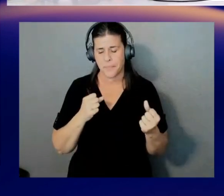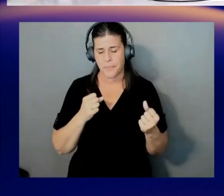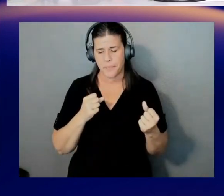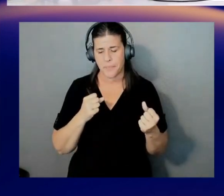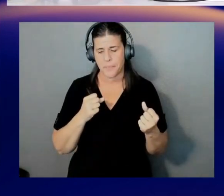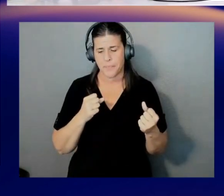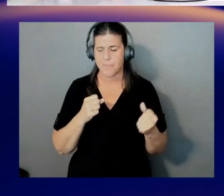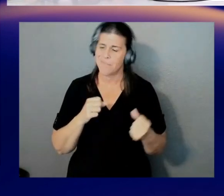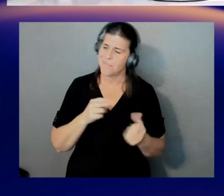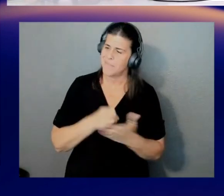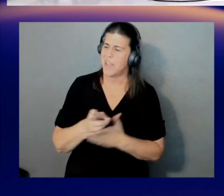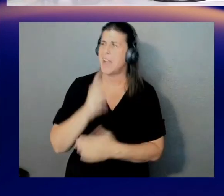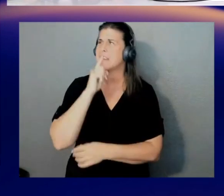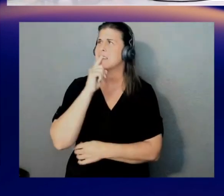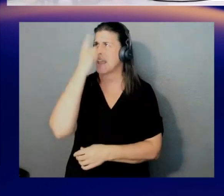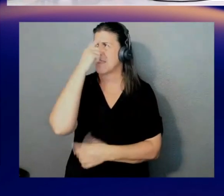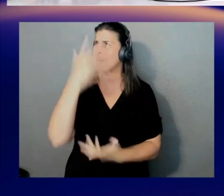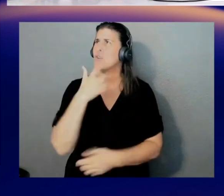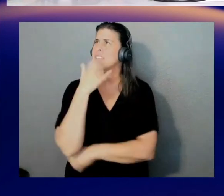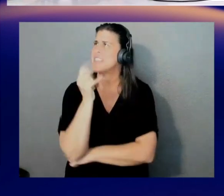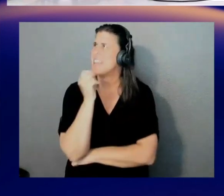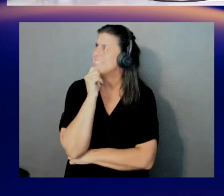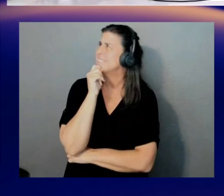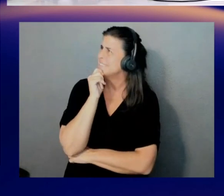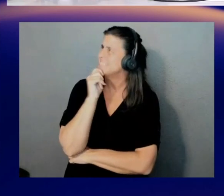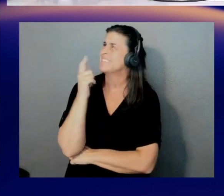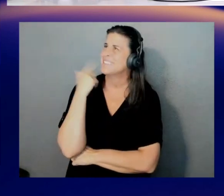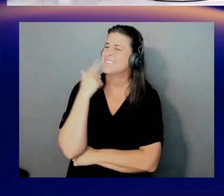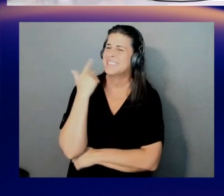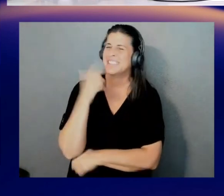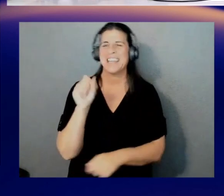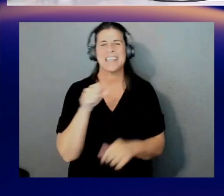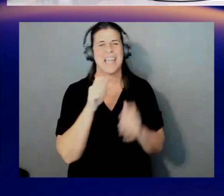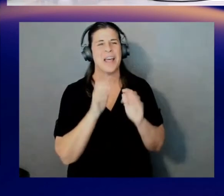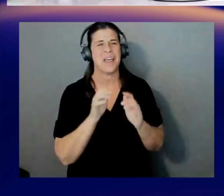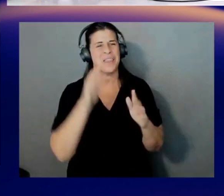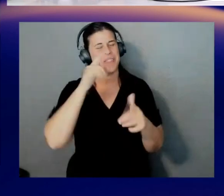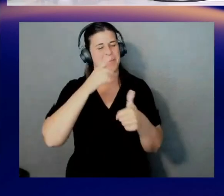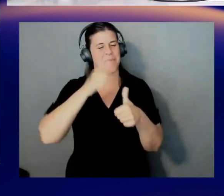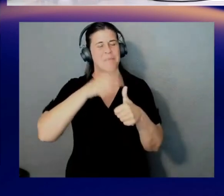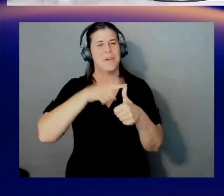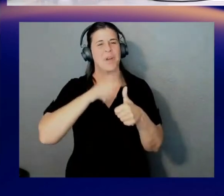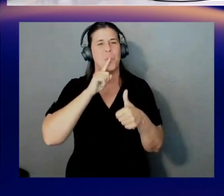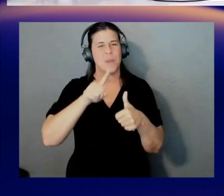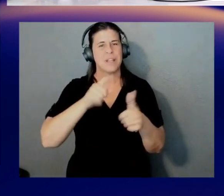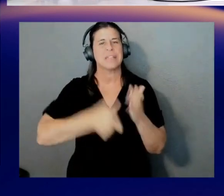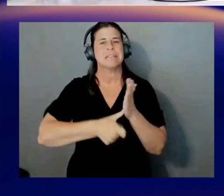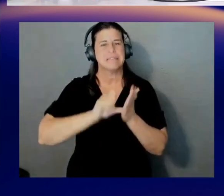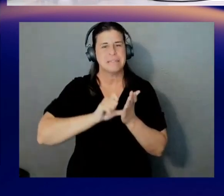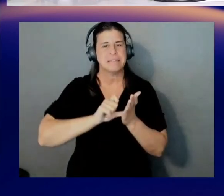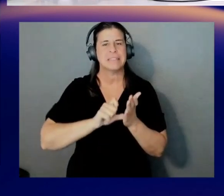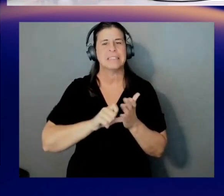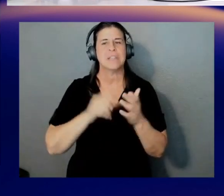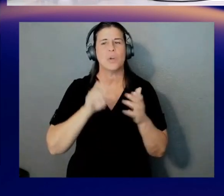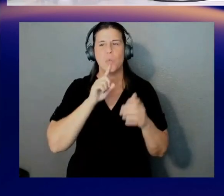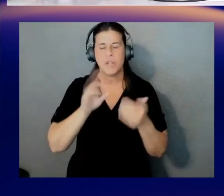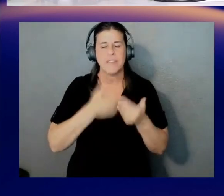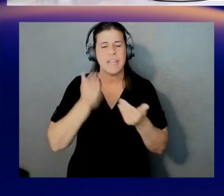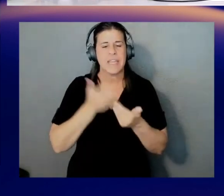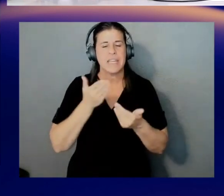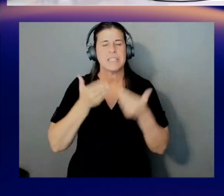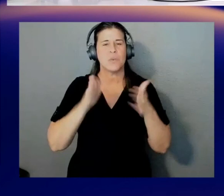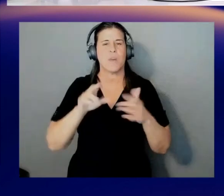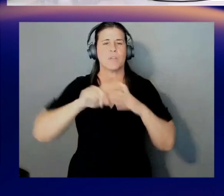honestly, I think I already said it. Okay. The main one I would say is definitely reiterate the ease of getting started with Devops Guru.